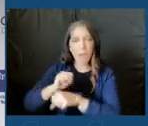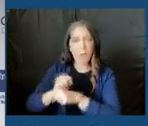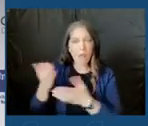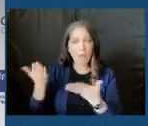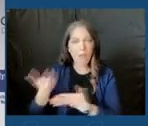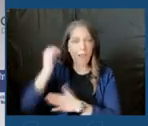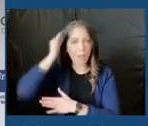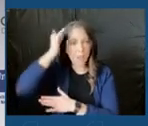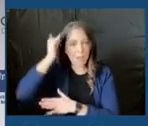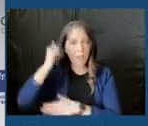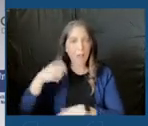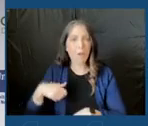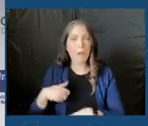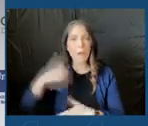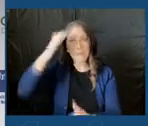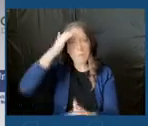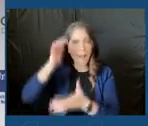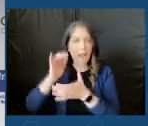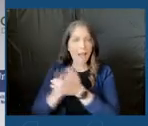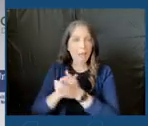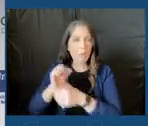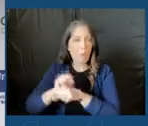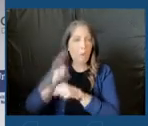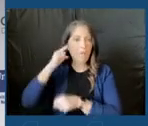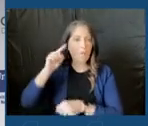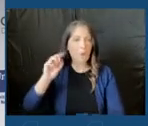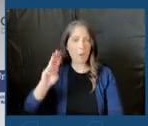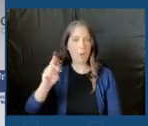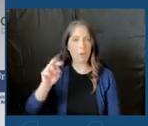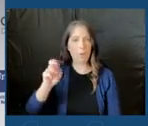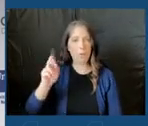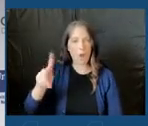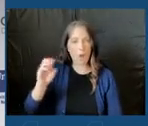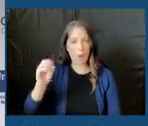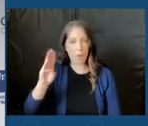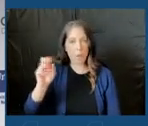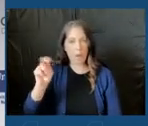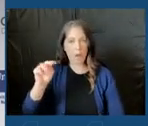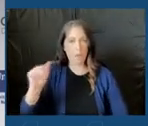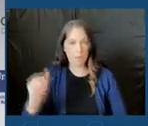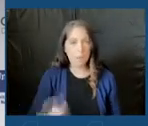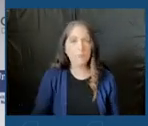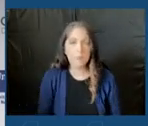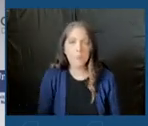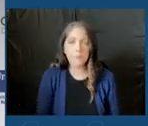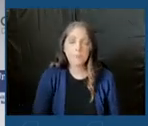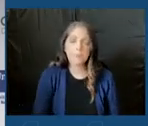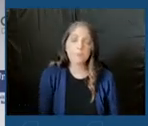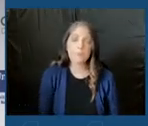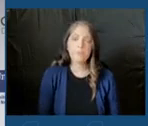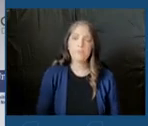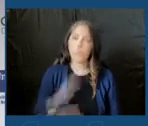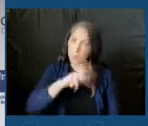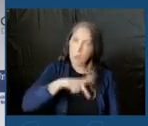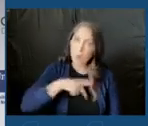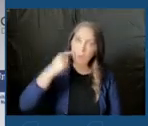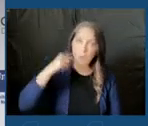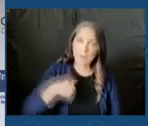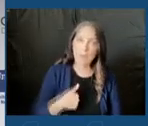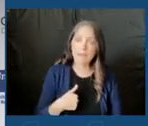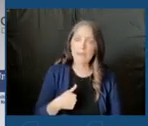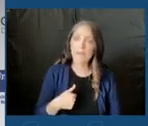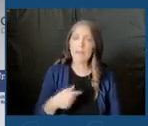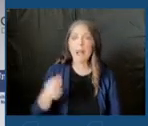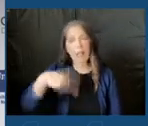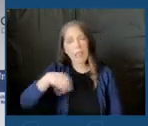States attorney. We've been engaged in this battle a long time. This is personal. But they're the ones who are the validators as well. They can